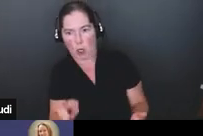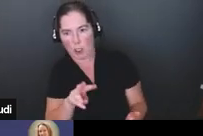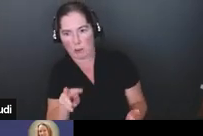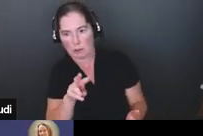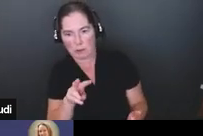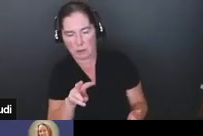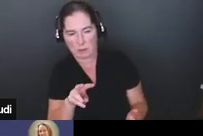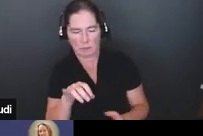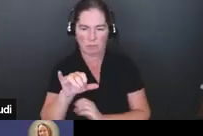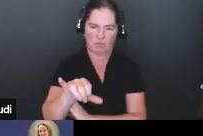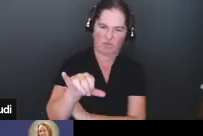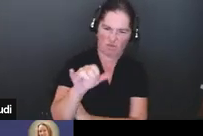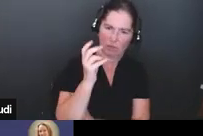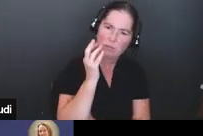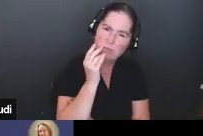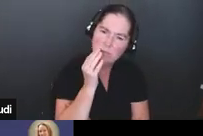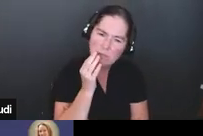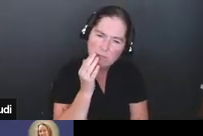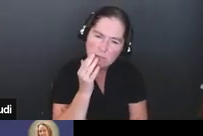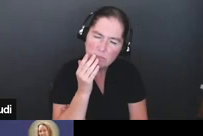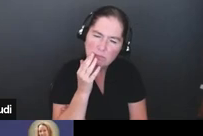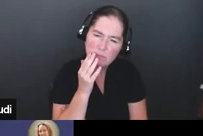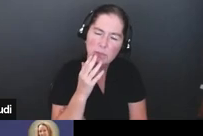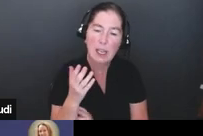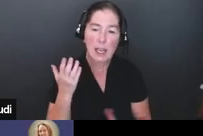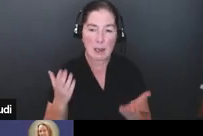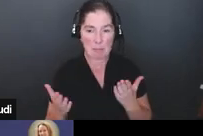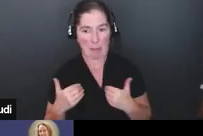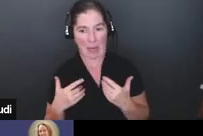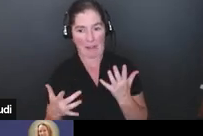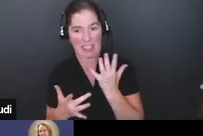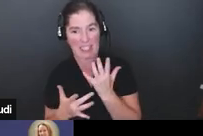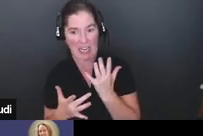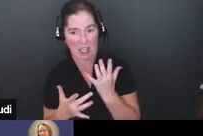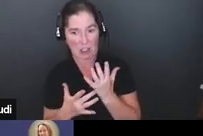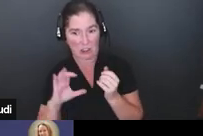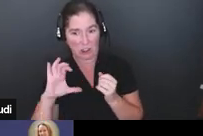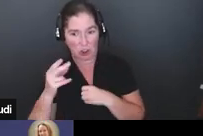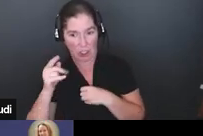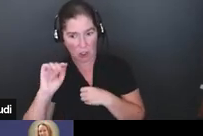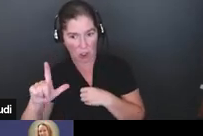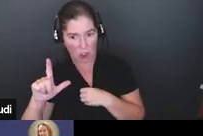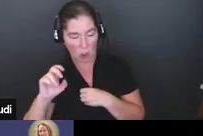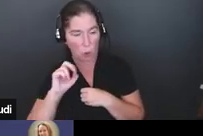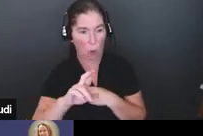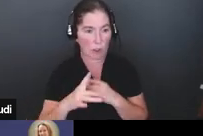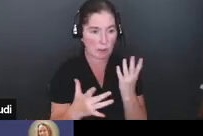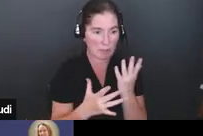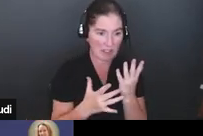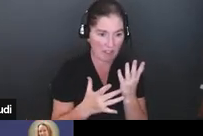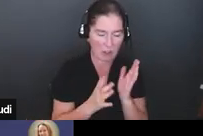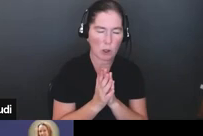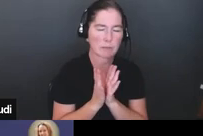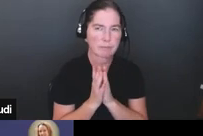That makes me think of things like where I might want to have like a technology channel or a specific channel about maybe,